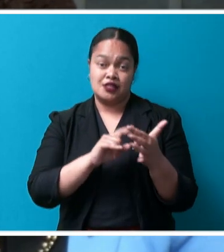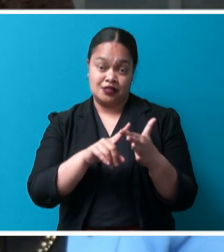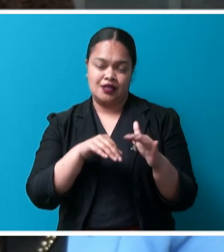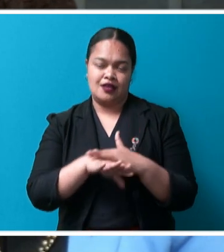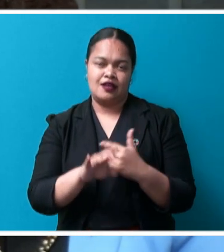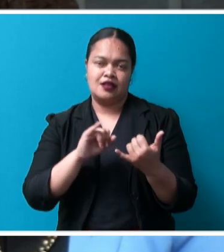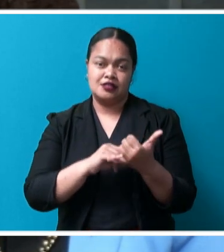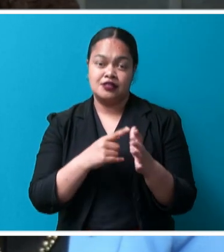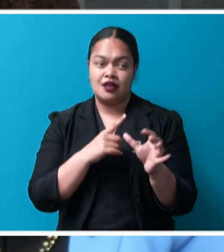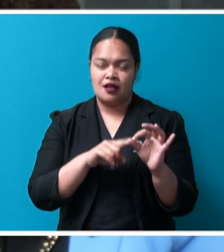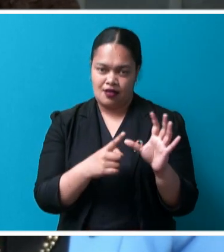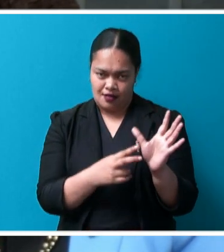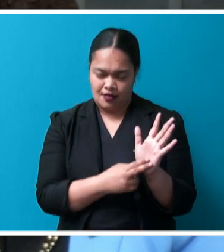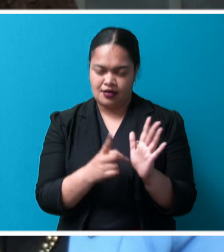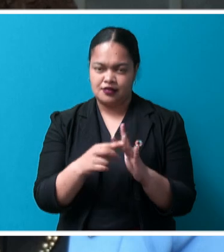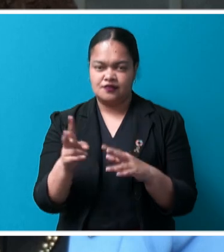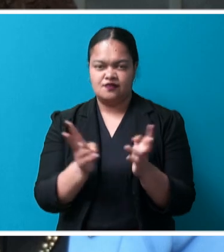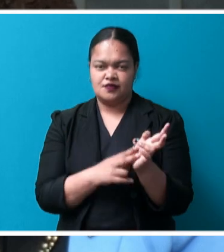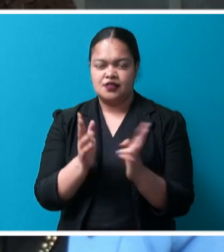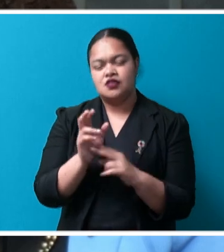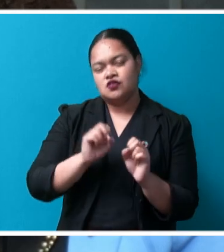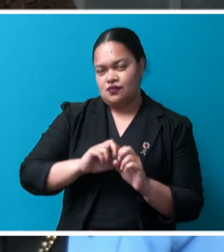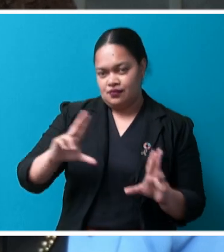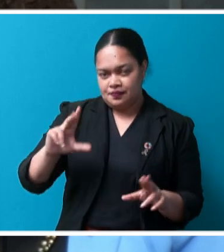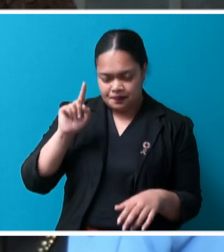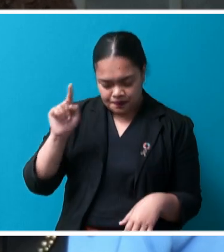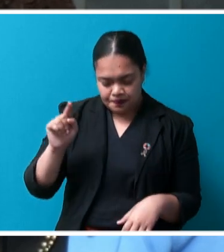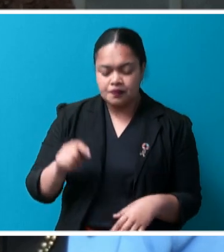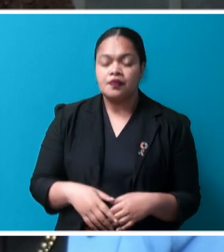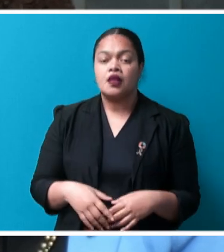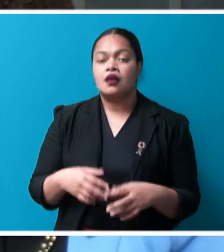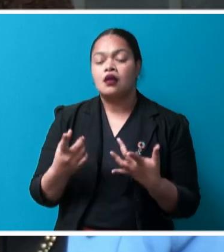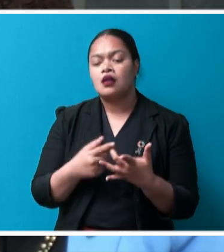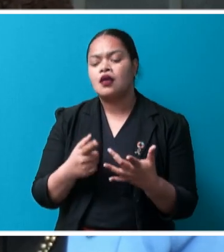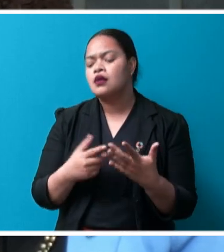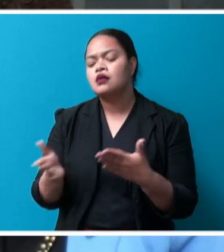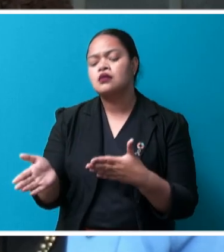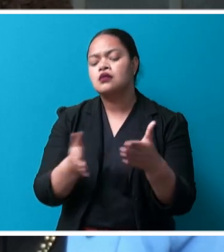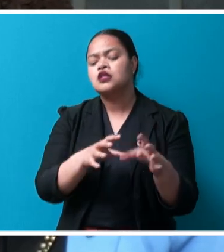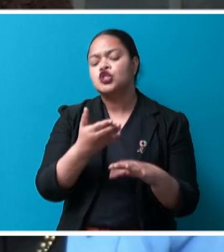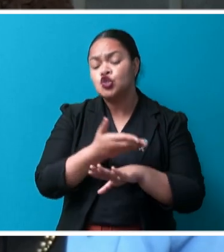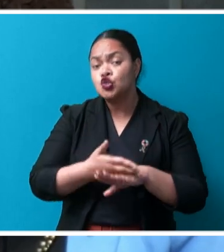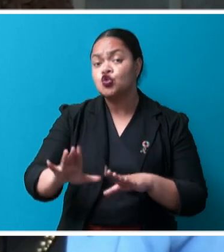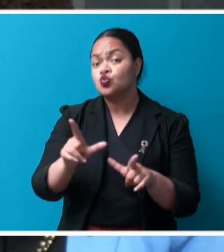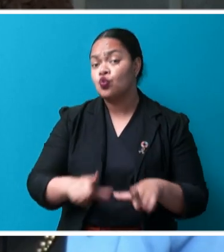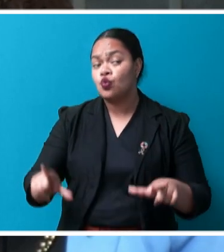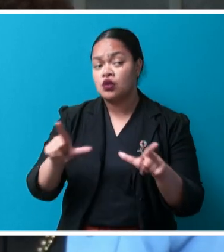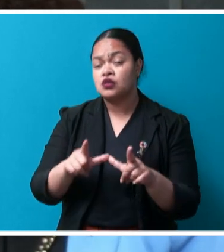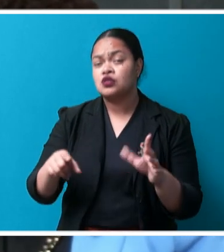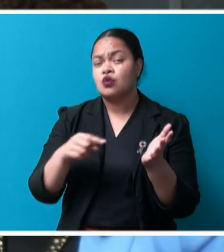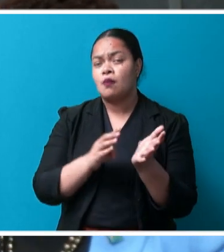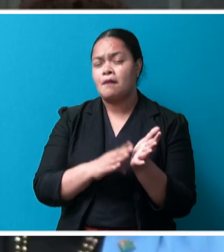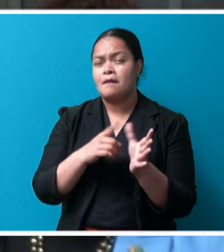of the some of the relocation nursing station to new sites, you have Tokemalo nursing station,